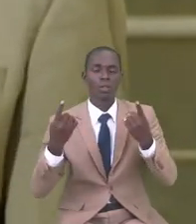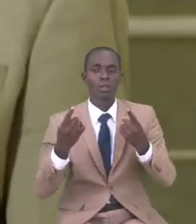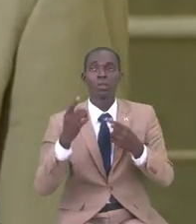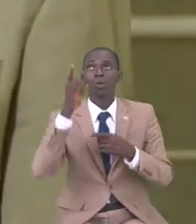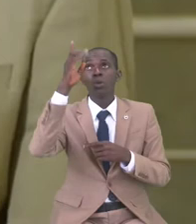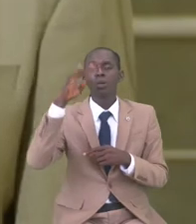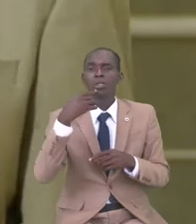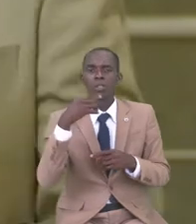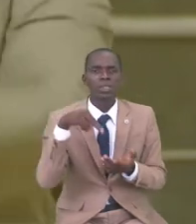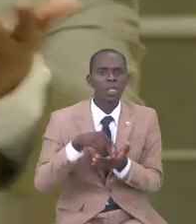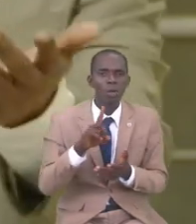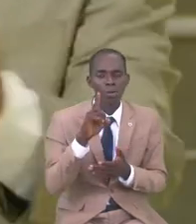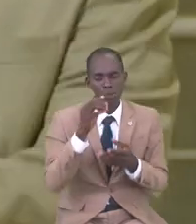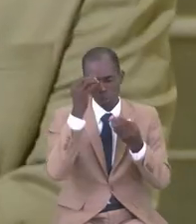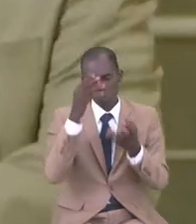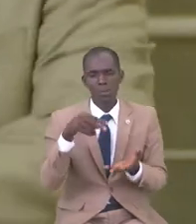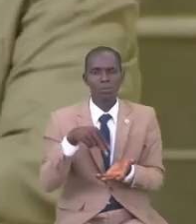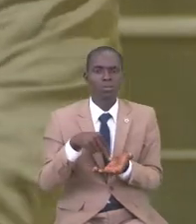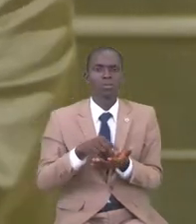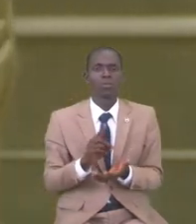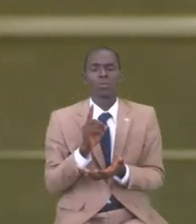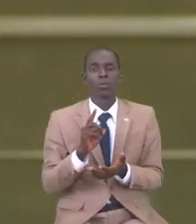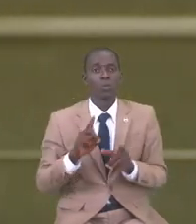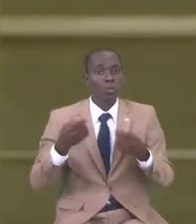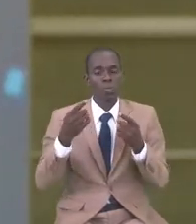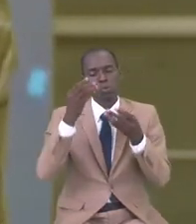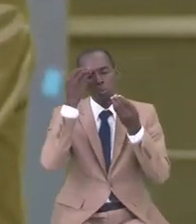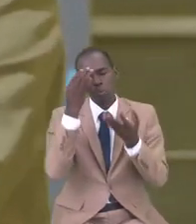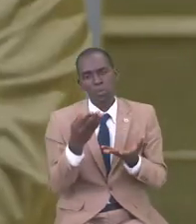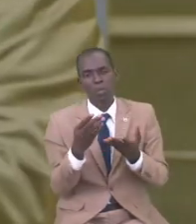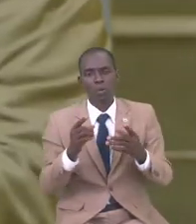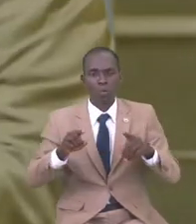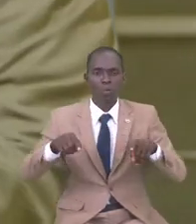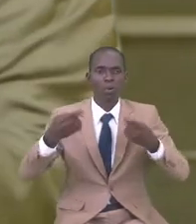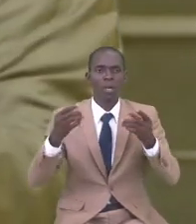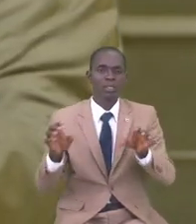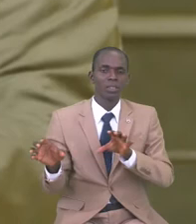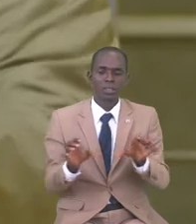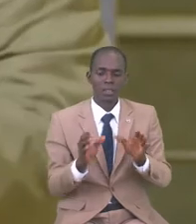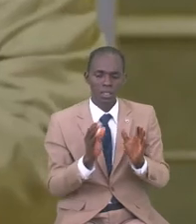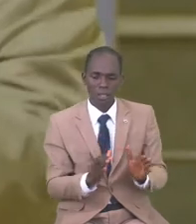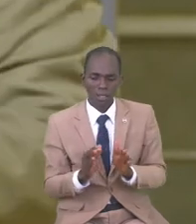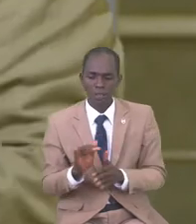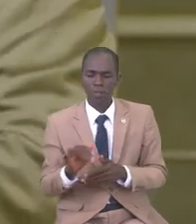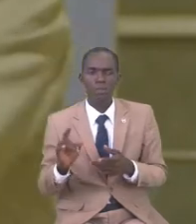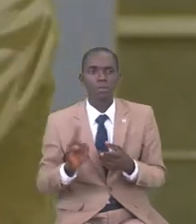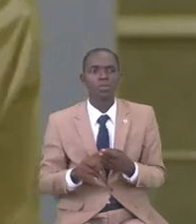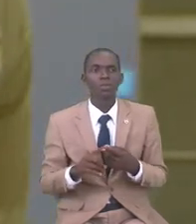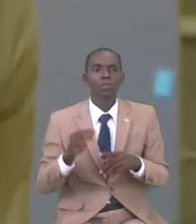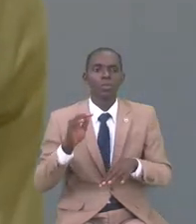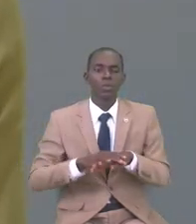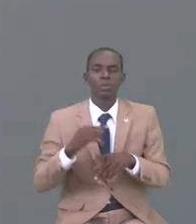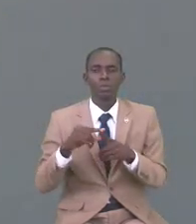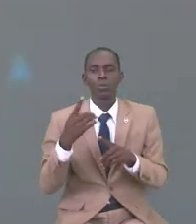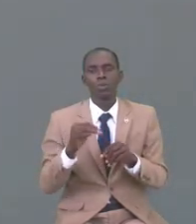up. Go. He went. So he went and did according unto the word of the